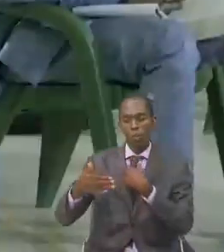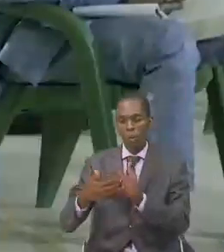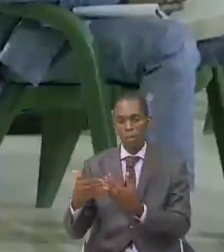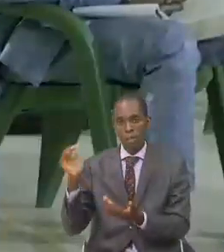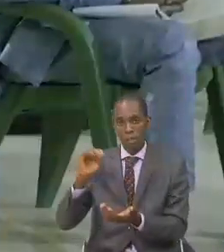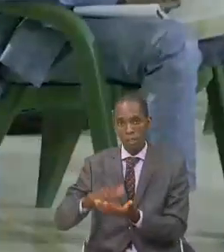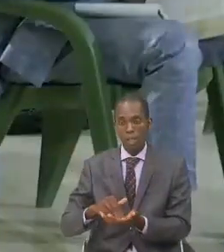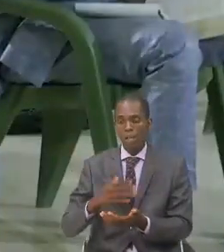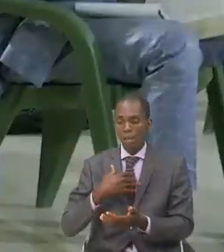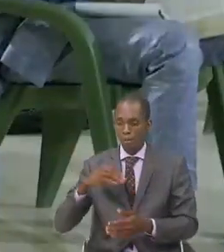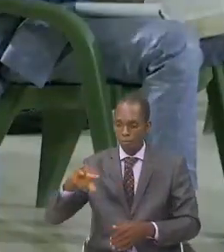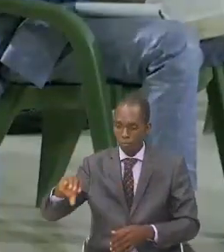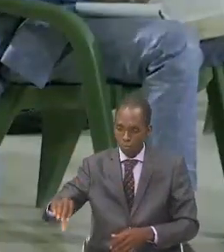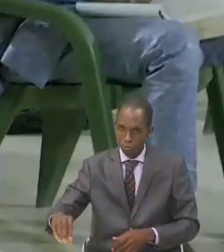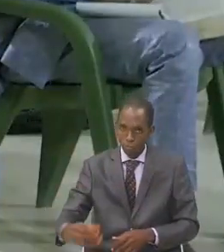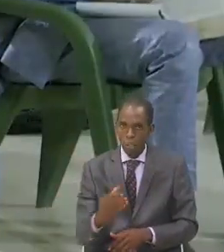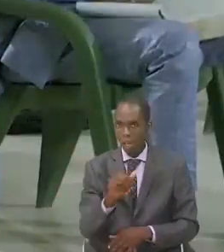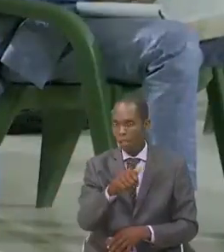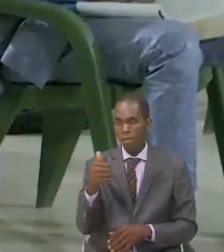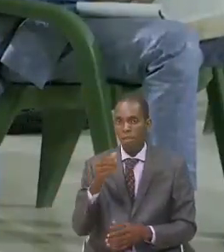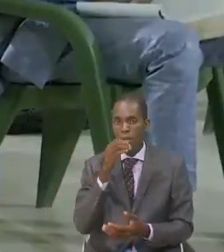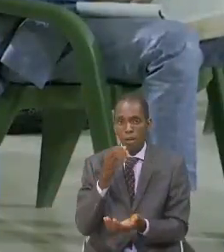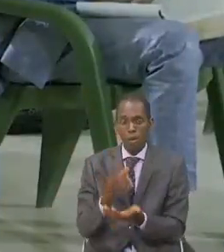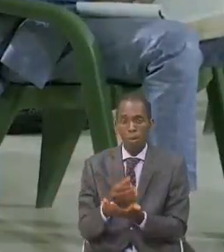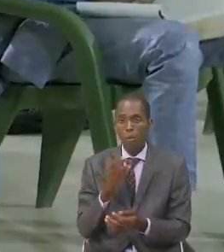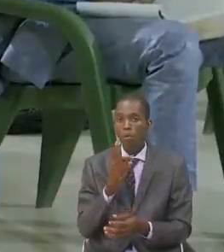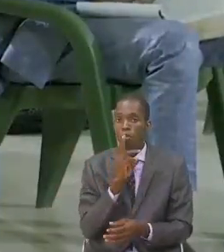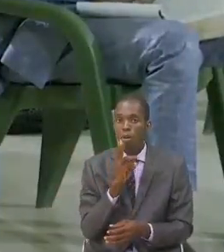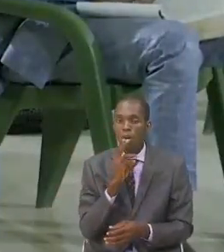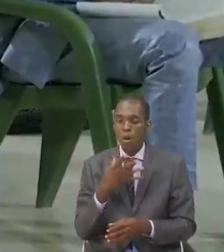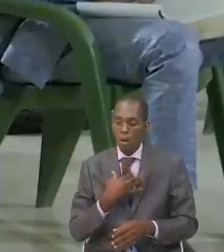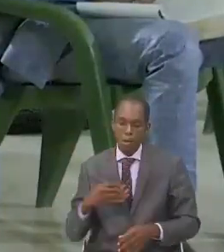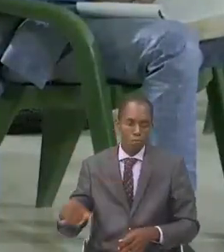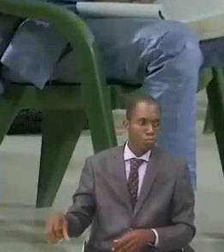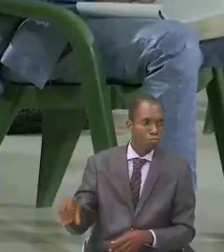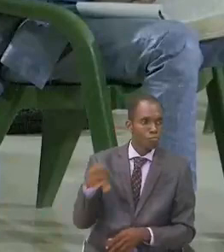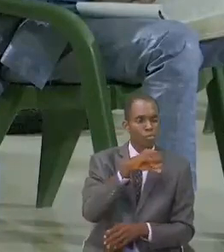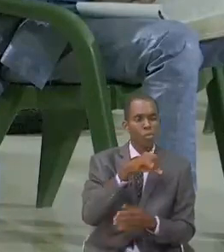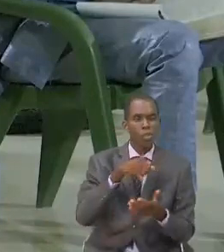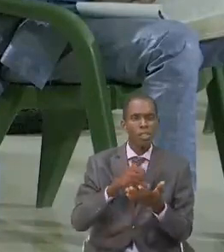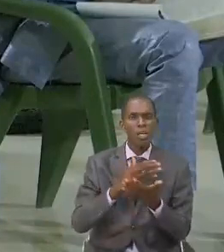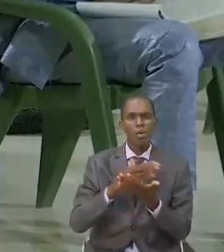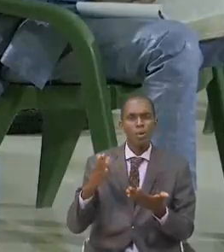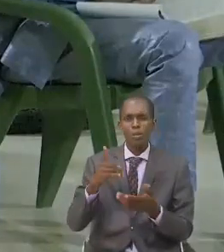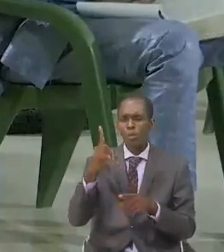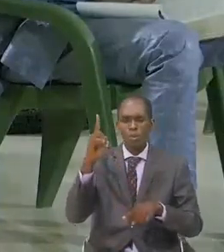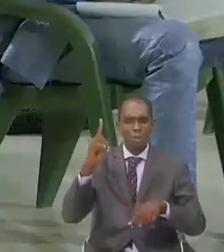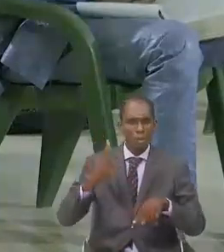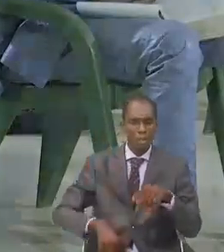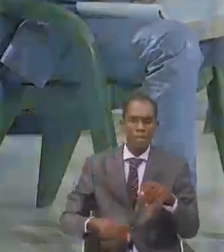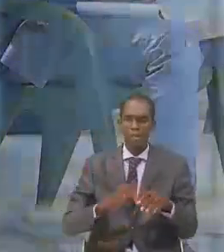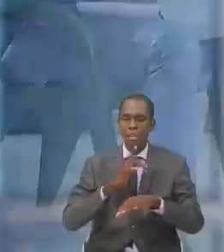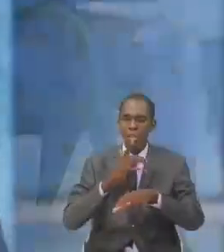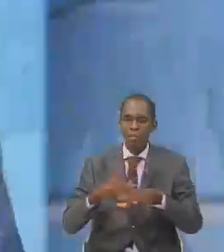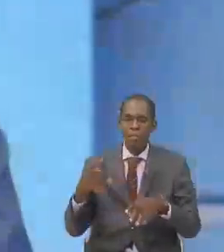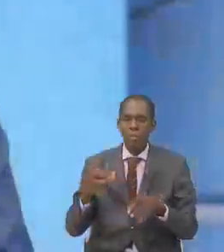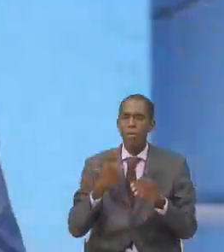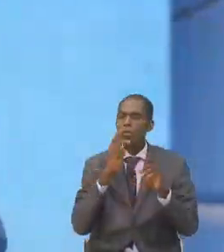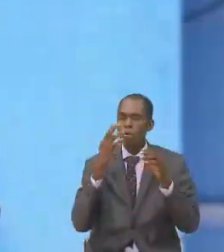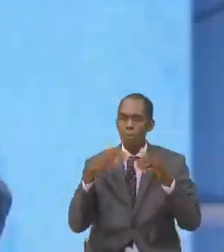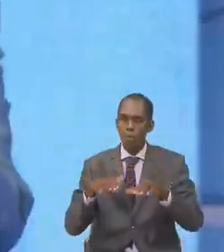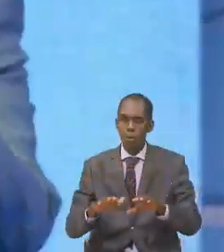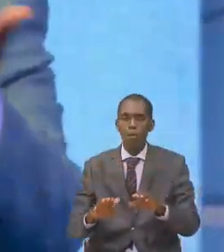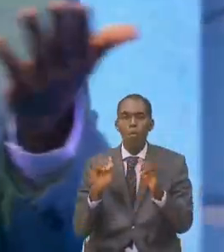glass out and pour it away. You go back again, and then you take another cup and pour it